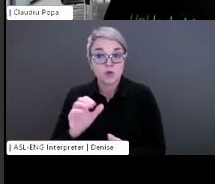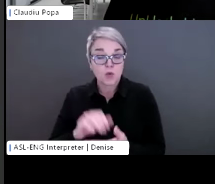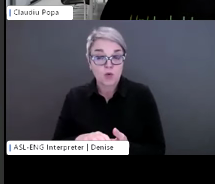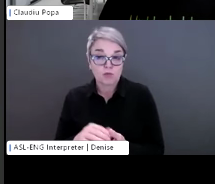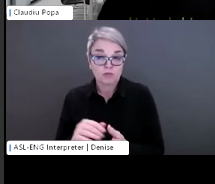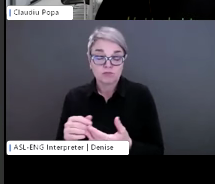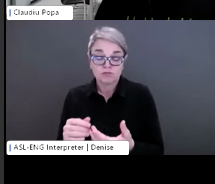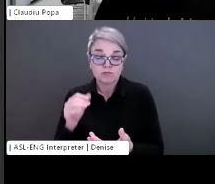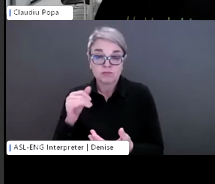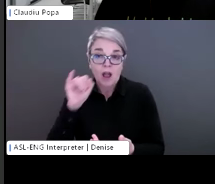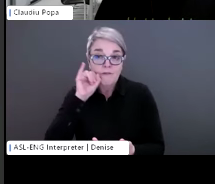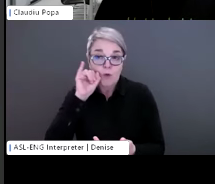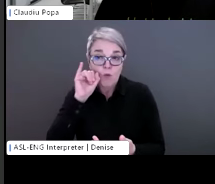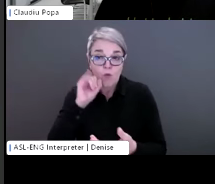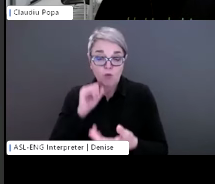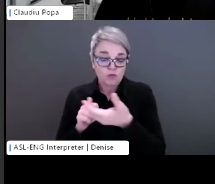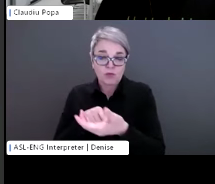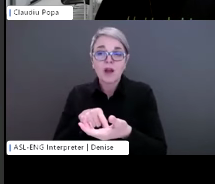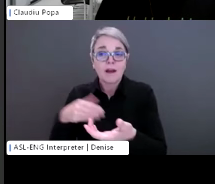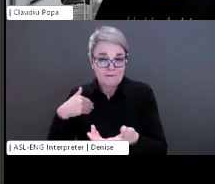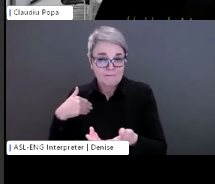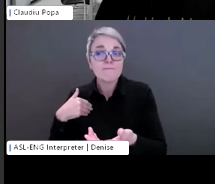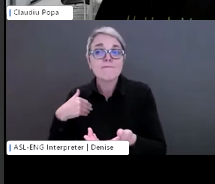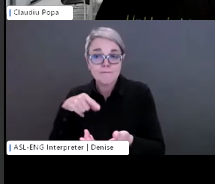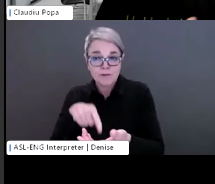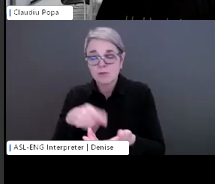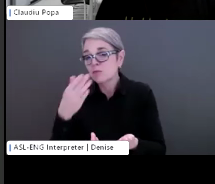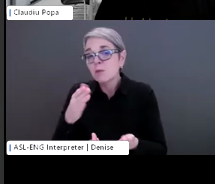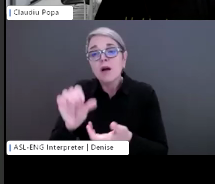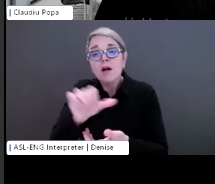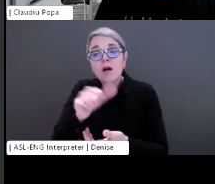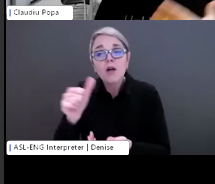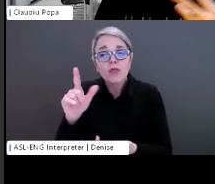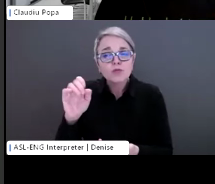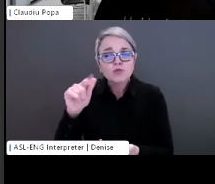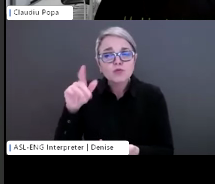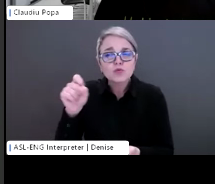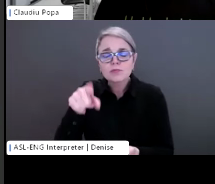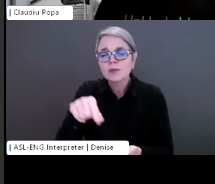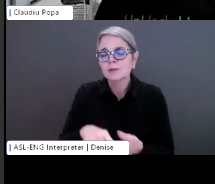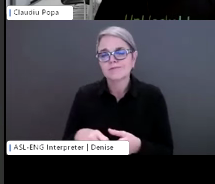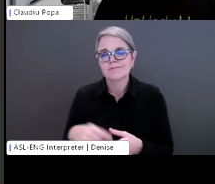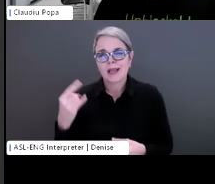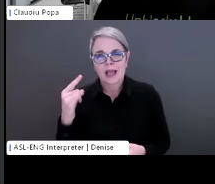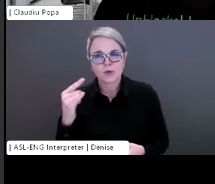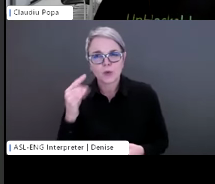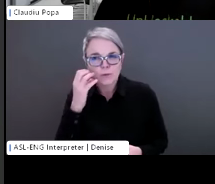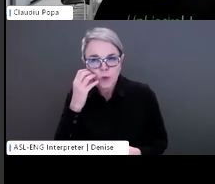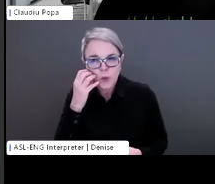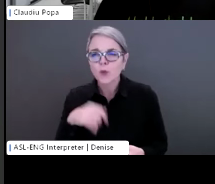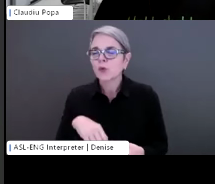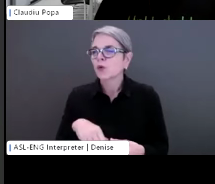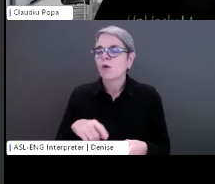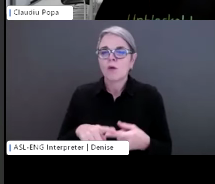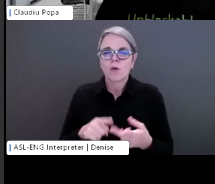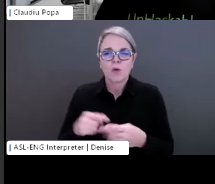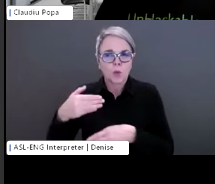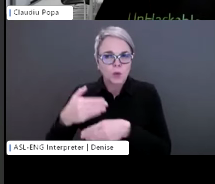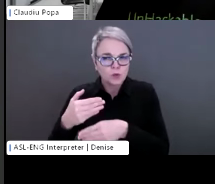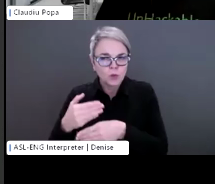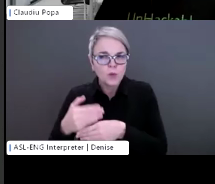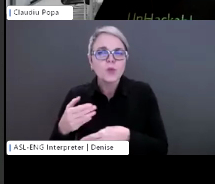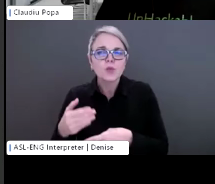some other tools that are usable by Android or by Windows users. Either